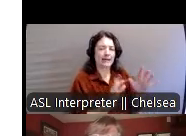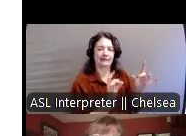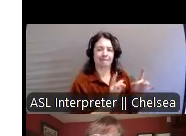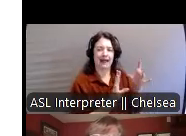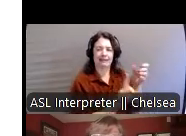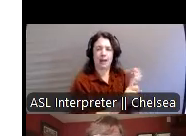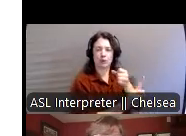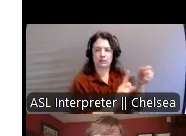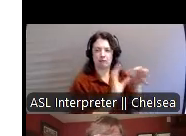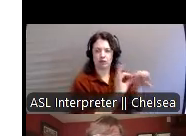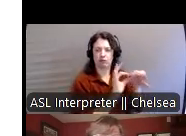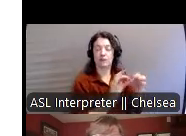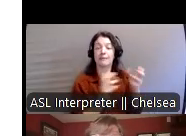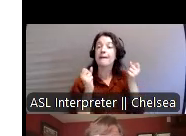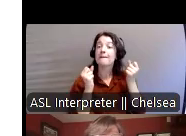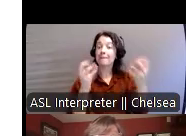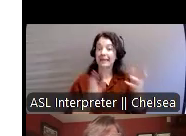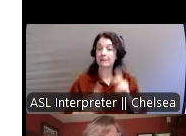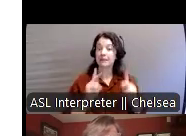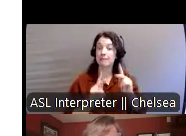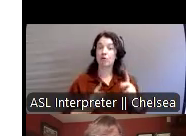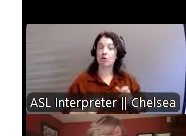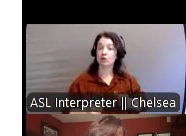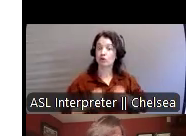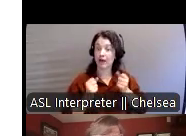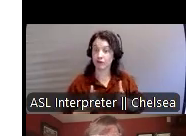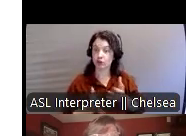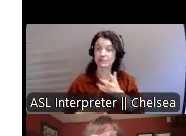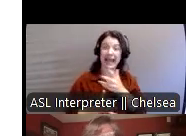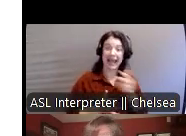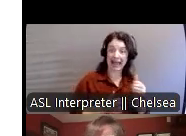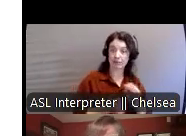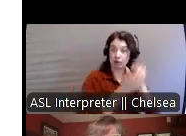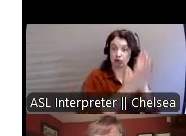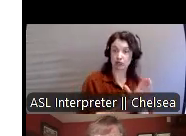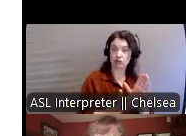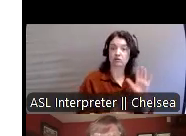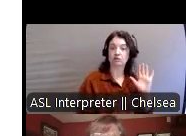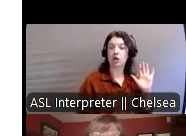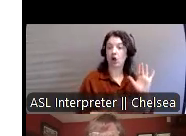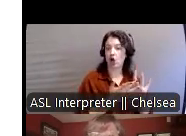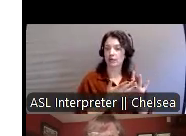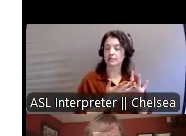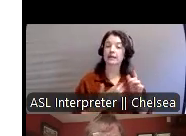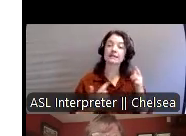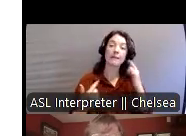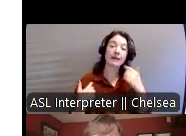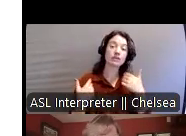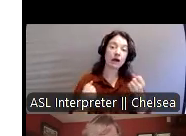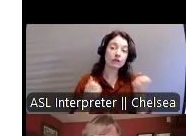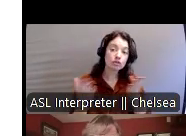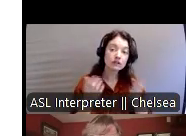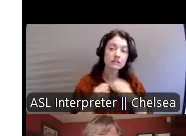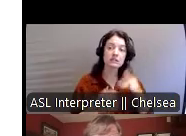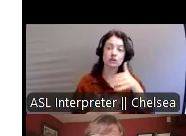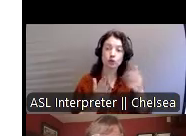many victims and perpetrators had prior contact with professionals, for example, healthcare providers, social services, and even justice